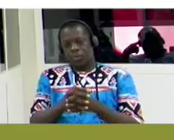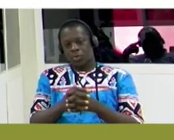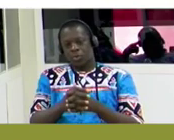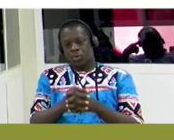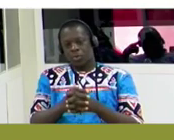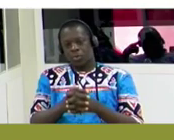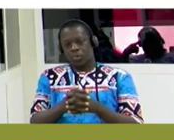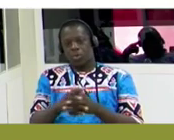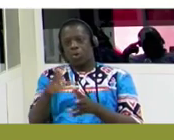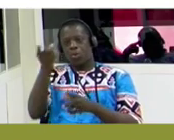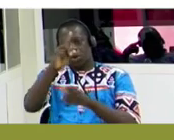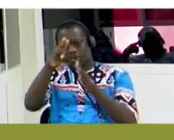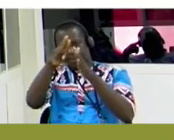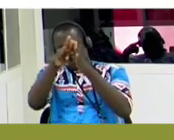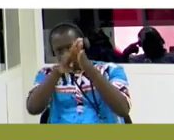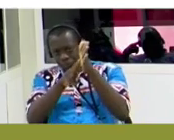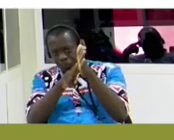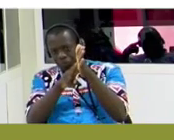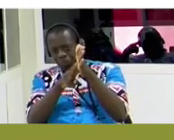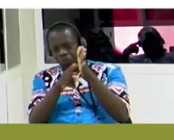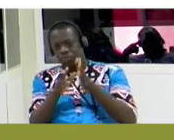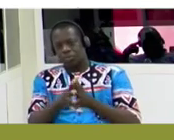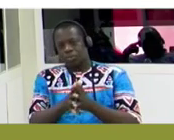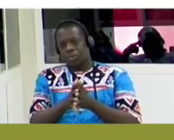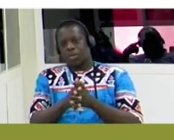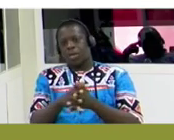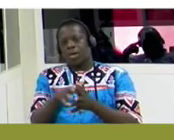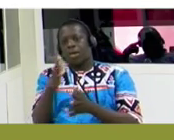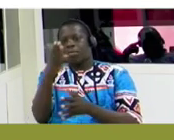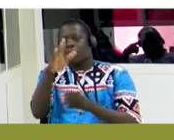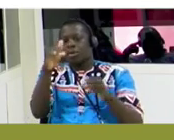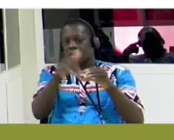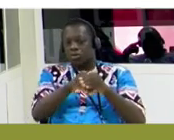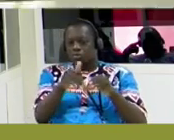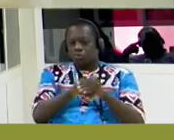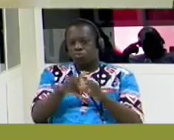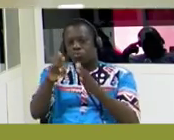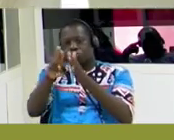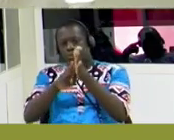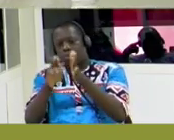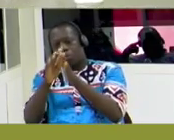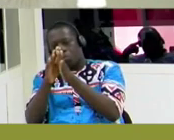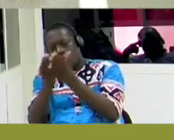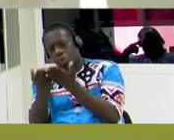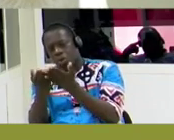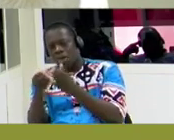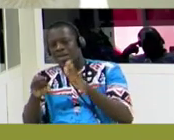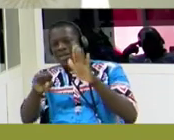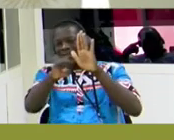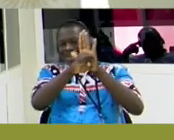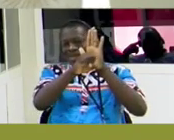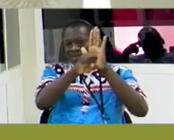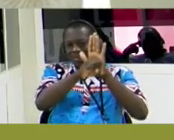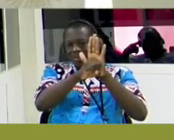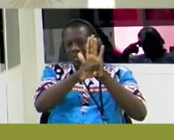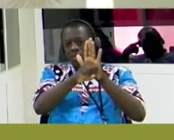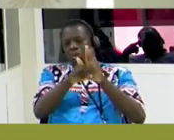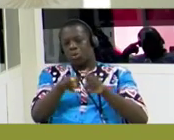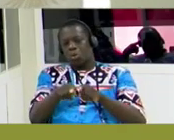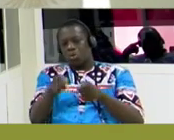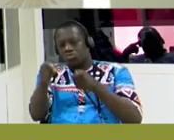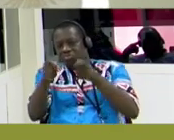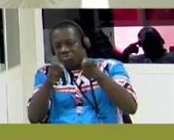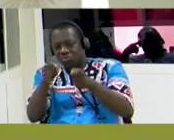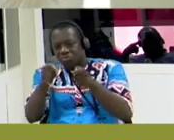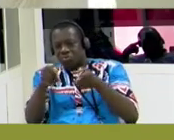procedures, what rules, perhaps contained in rule books, standard operating procedures, or